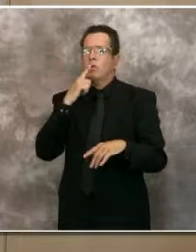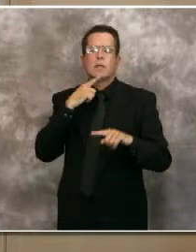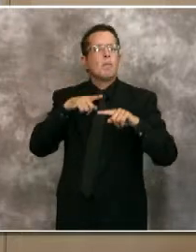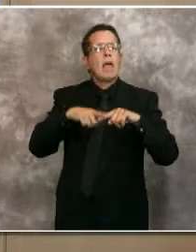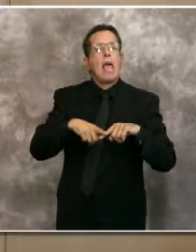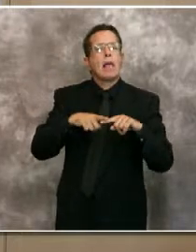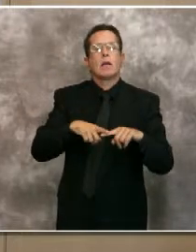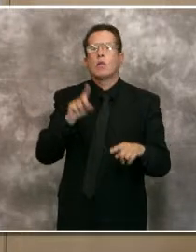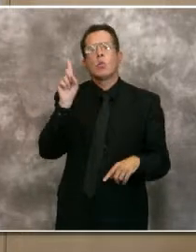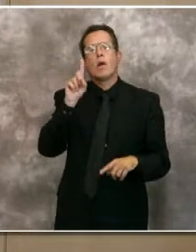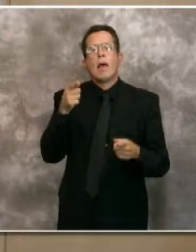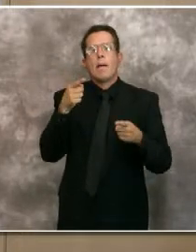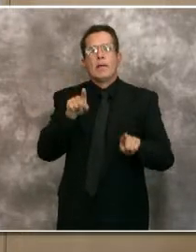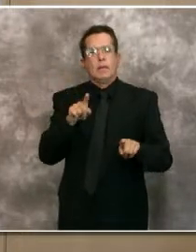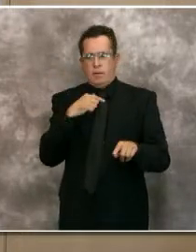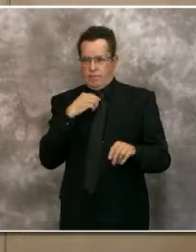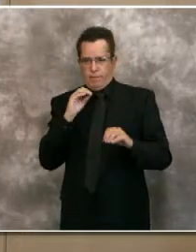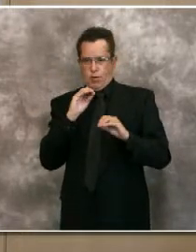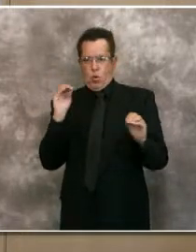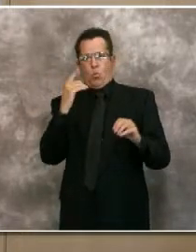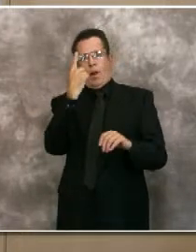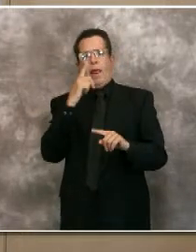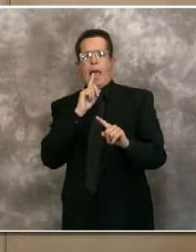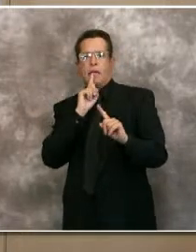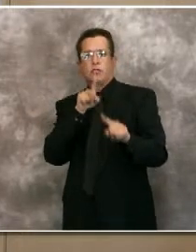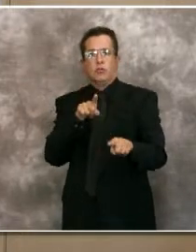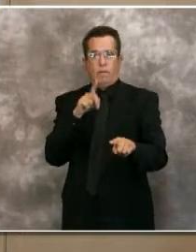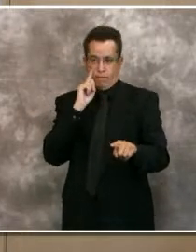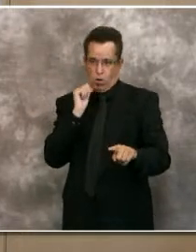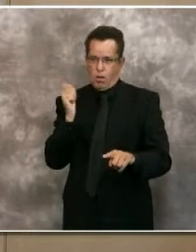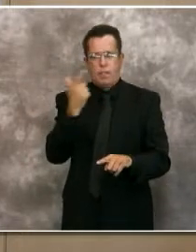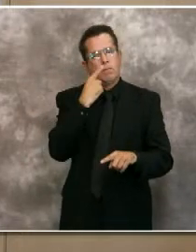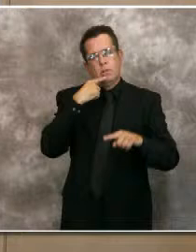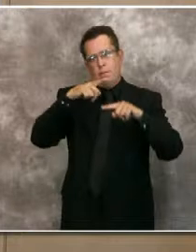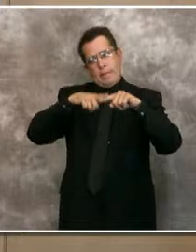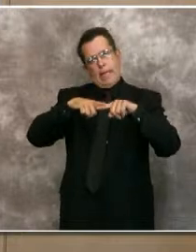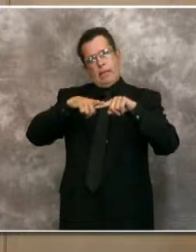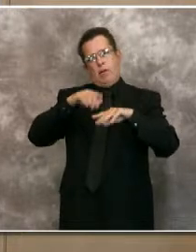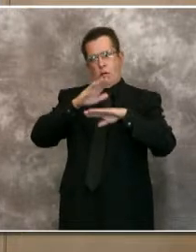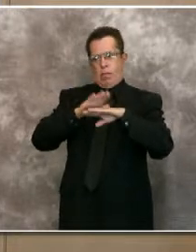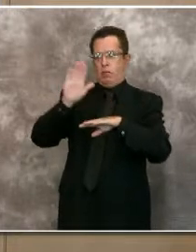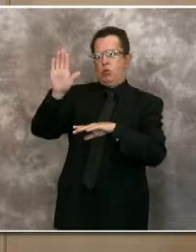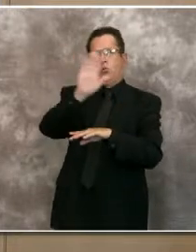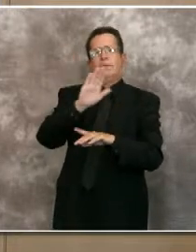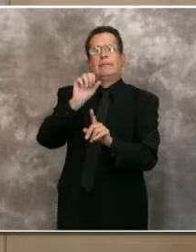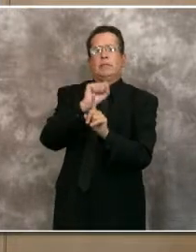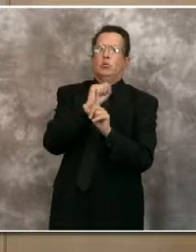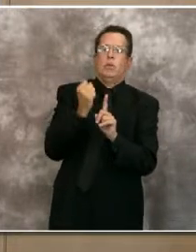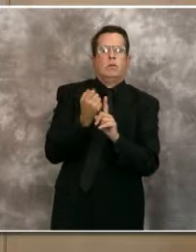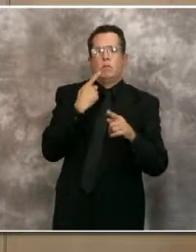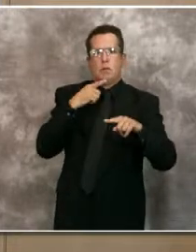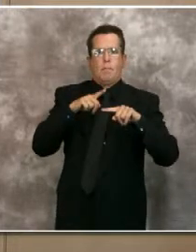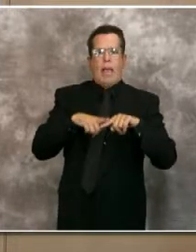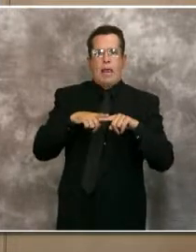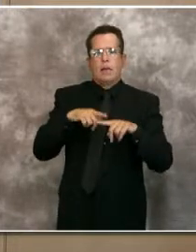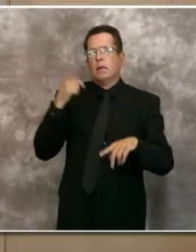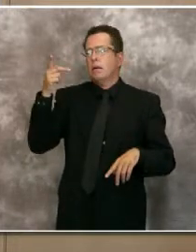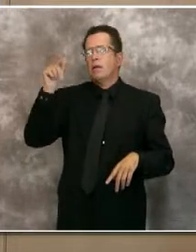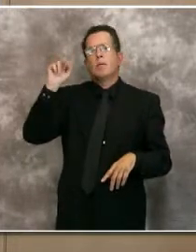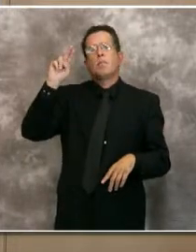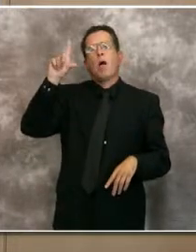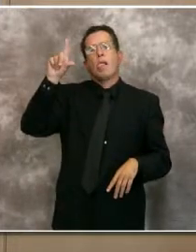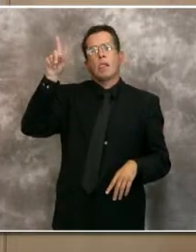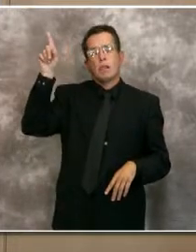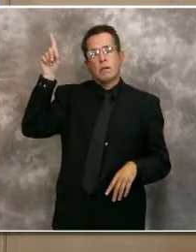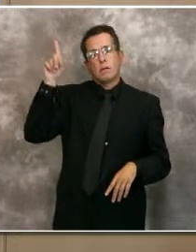depends, and there is no one-size-fits-all. It will be case by case. But we would... As you look at the facts...